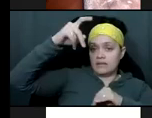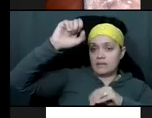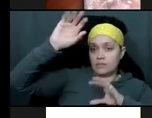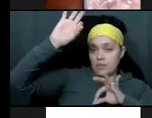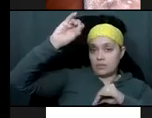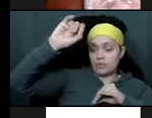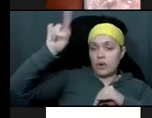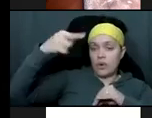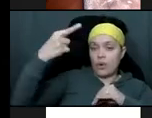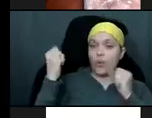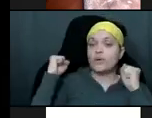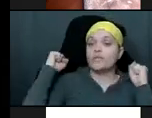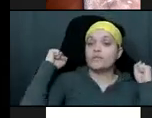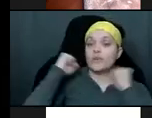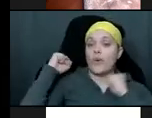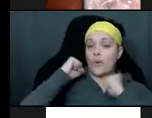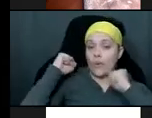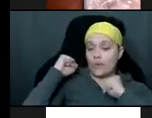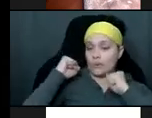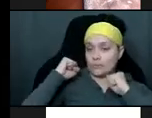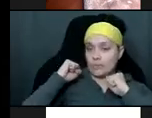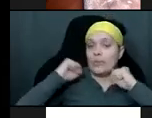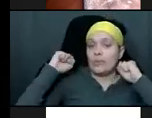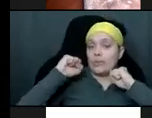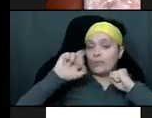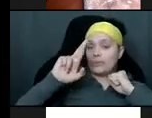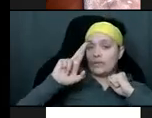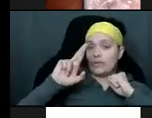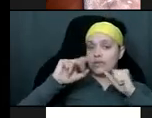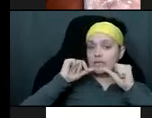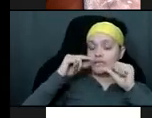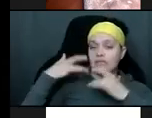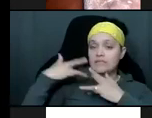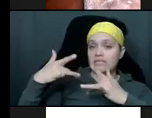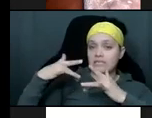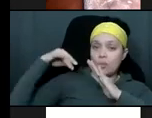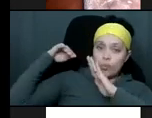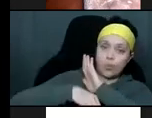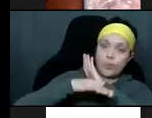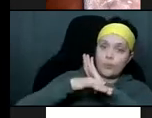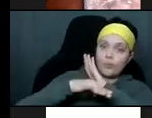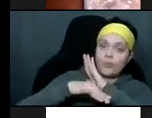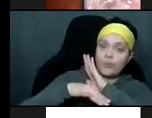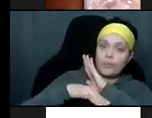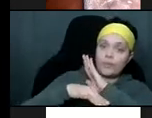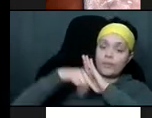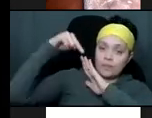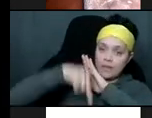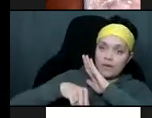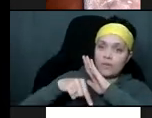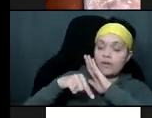are always cold. Cold air tends to sink, push down.